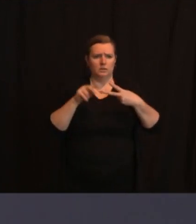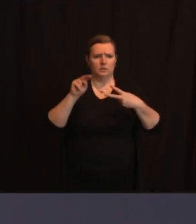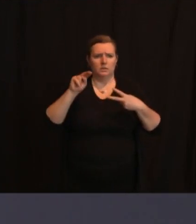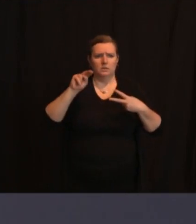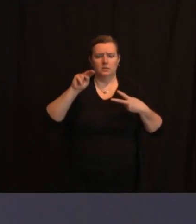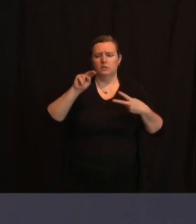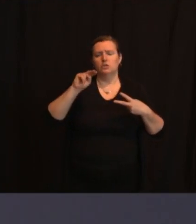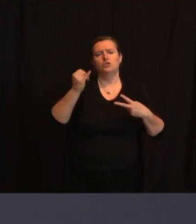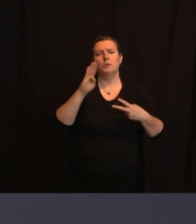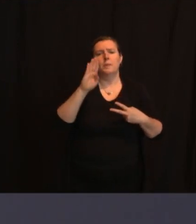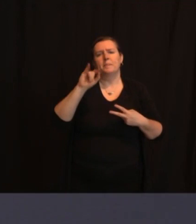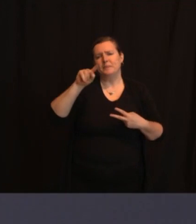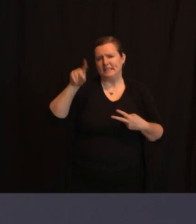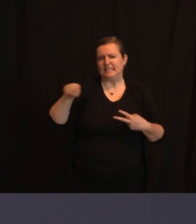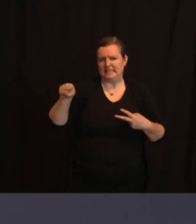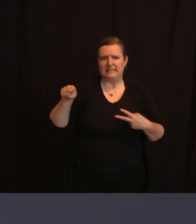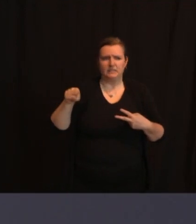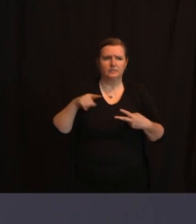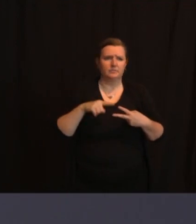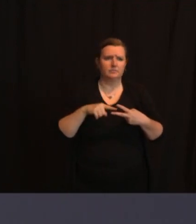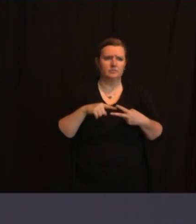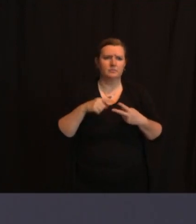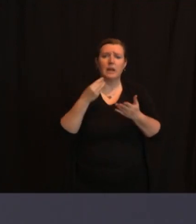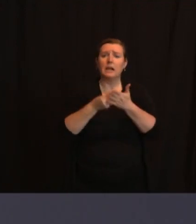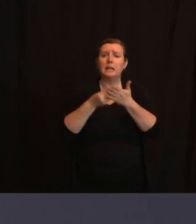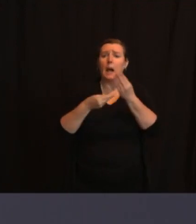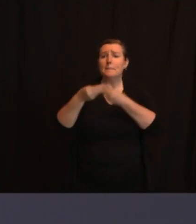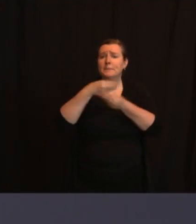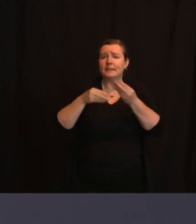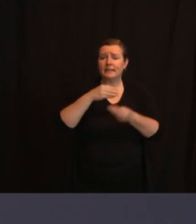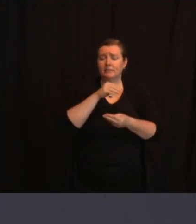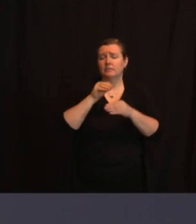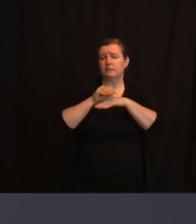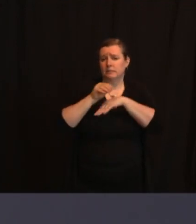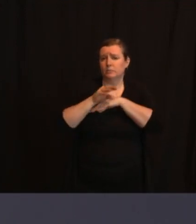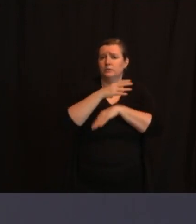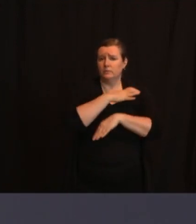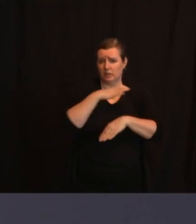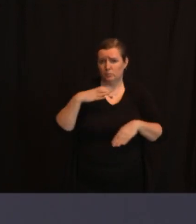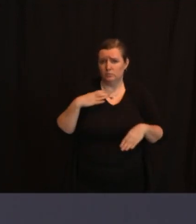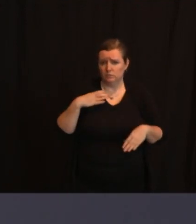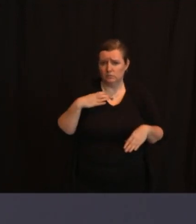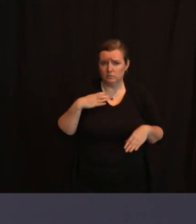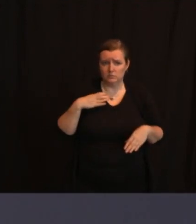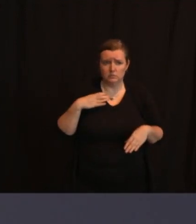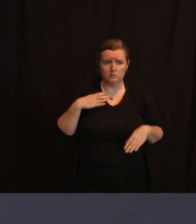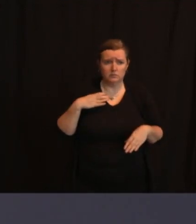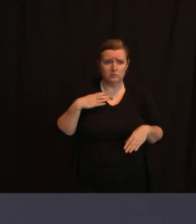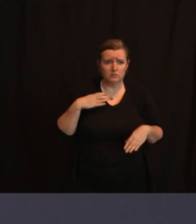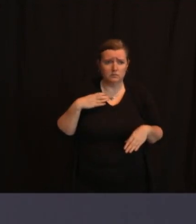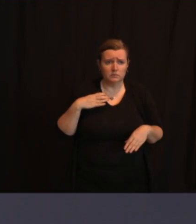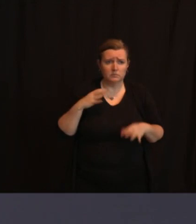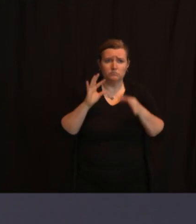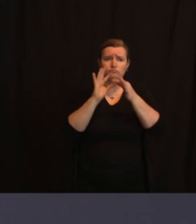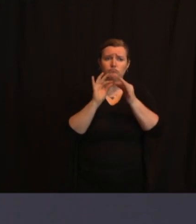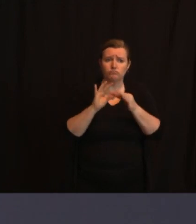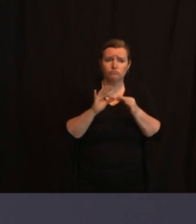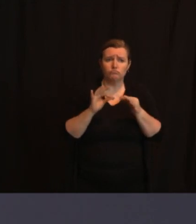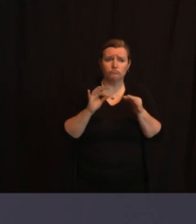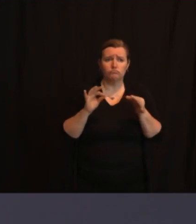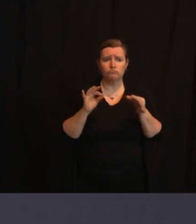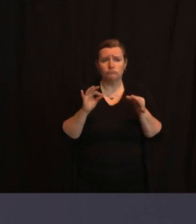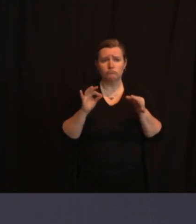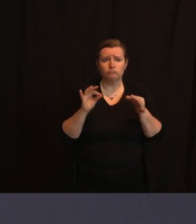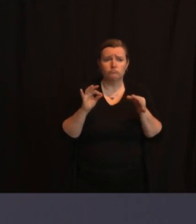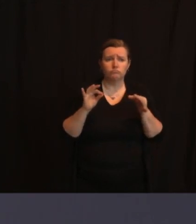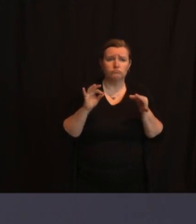this Economic Advisory Commission to have groups, quote, much closer to the ground. What did you mean by that? Will there be